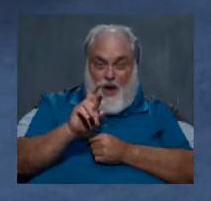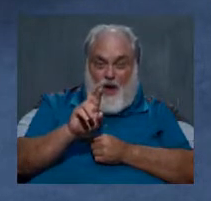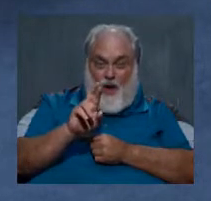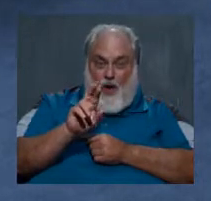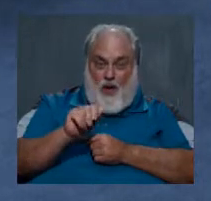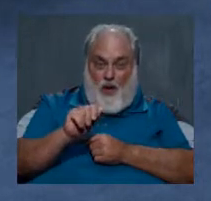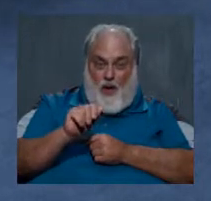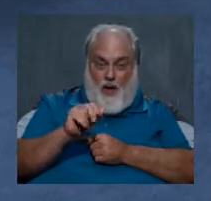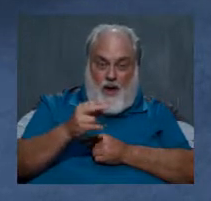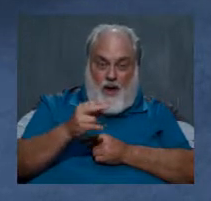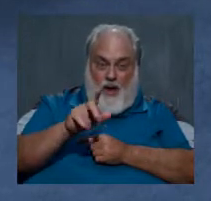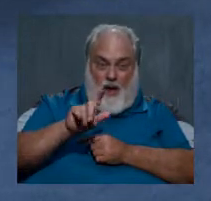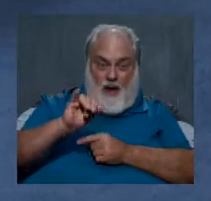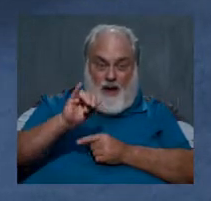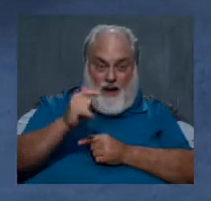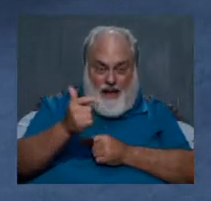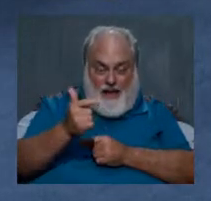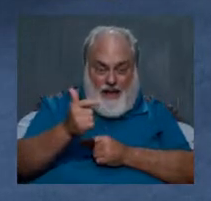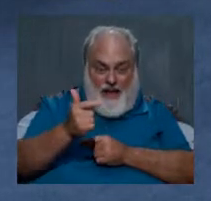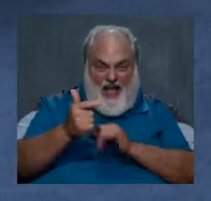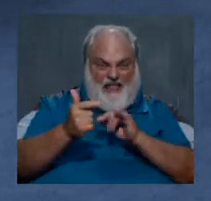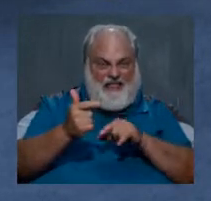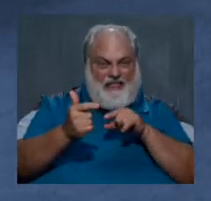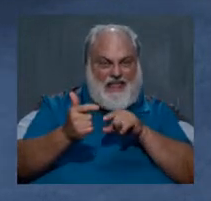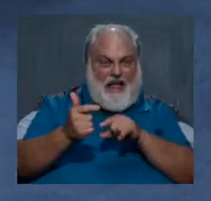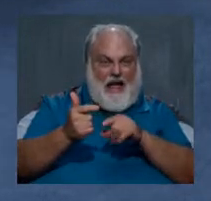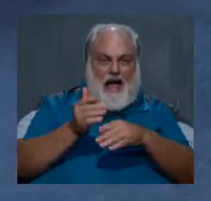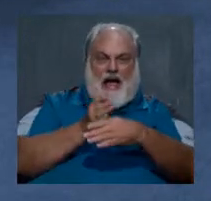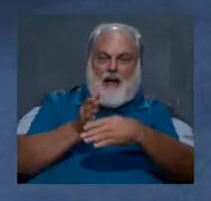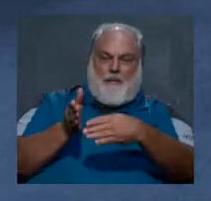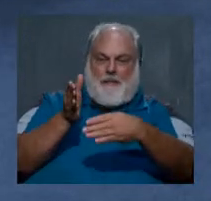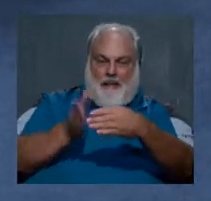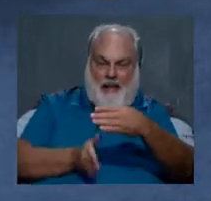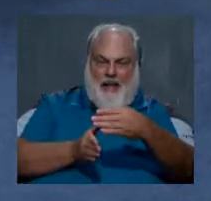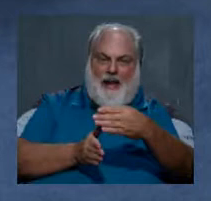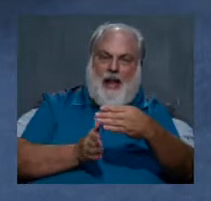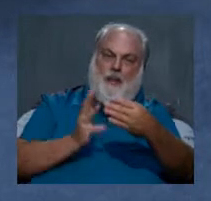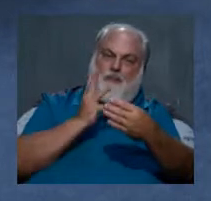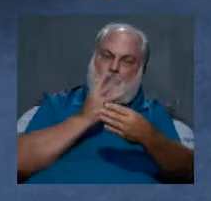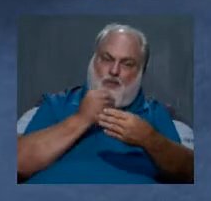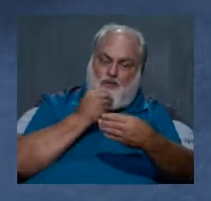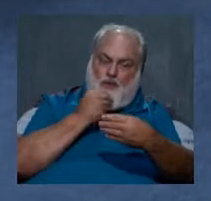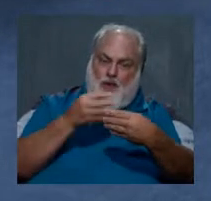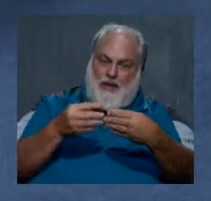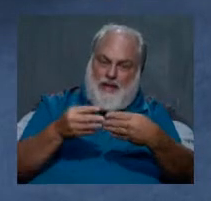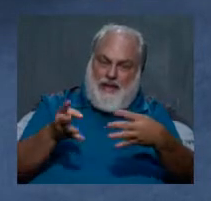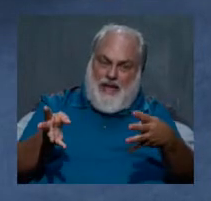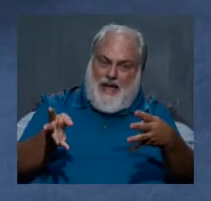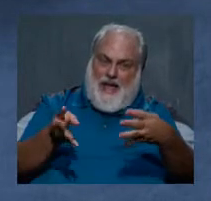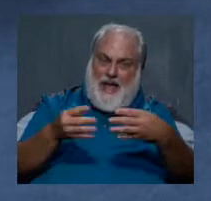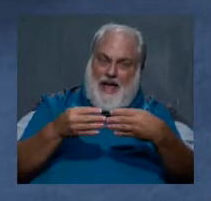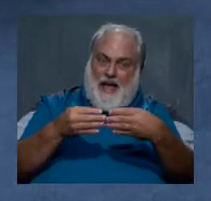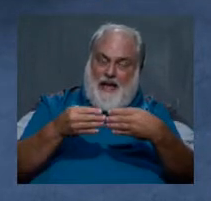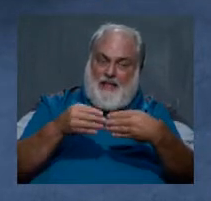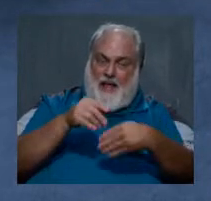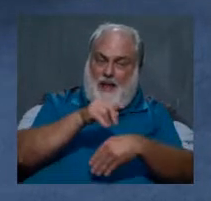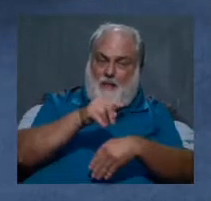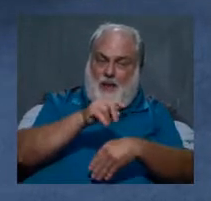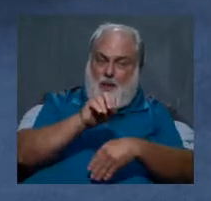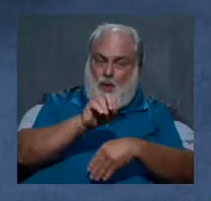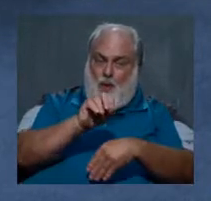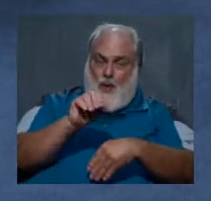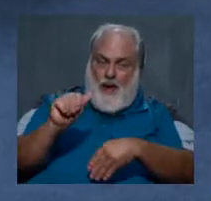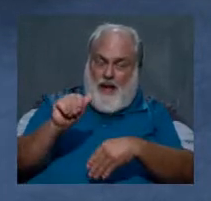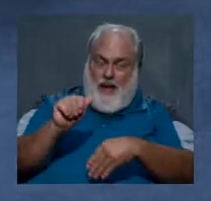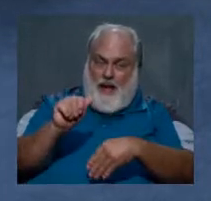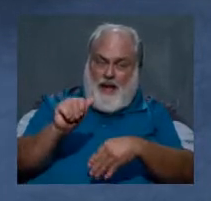see Deltic make it a completed aesthetic gating, so that way the POA would just be